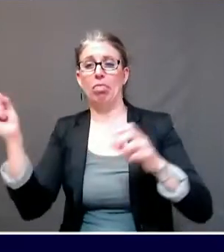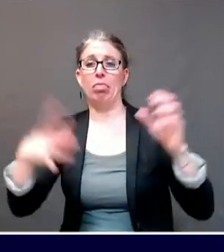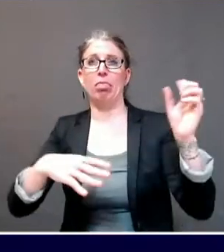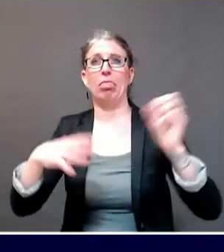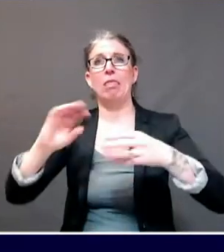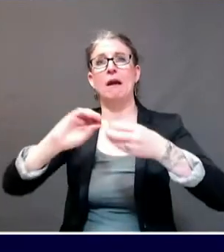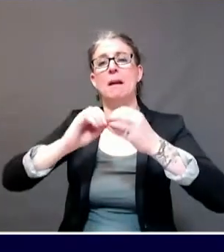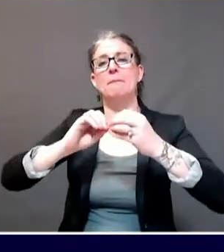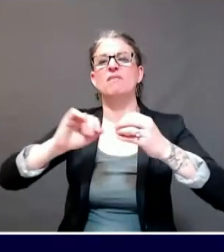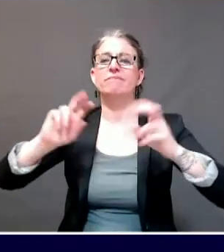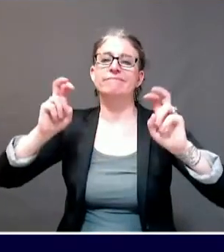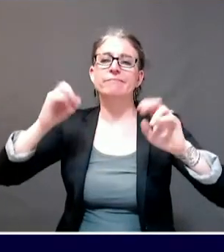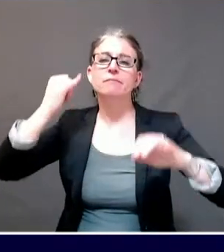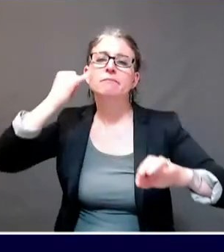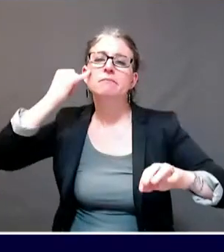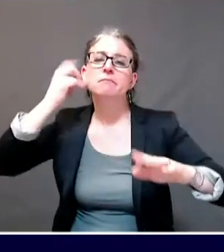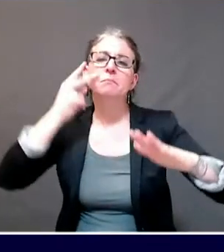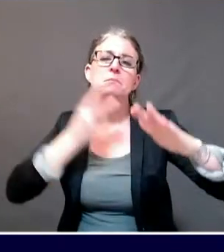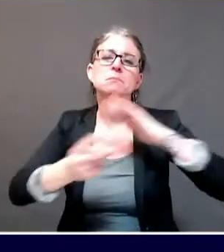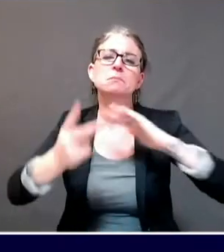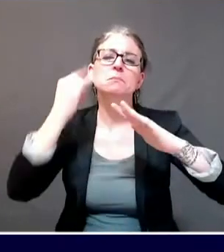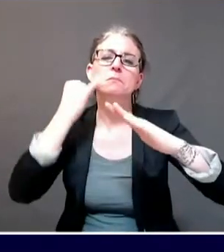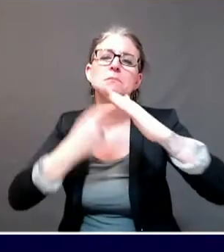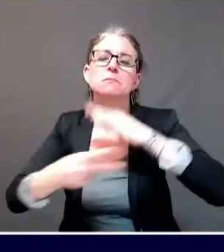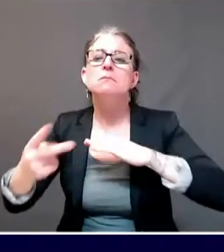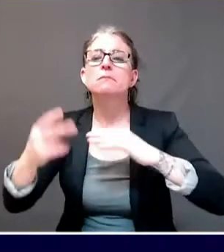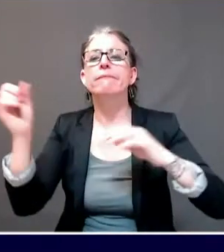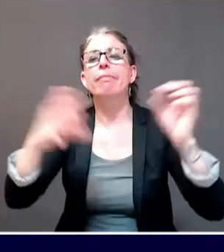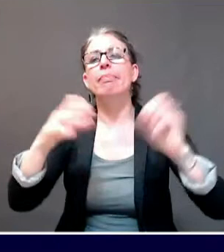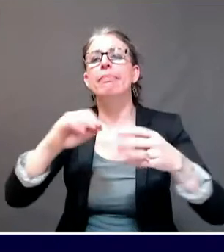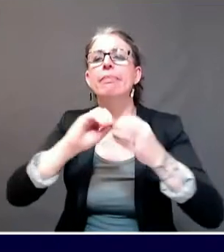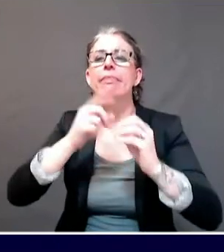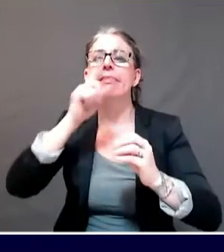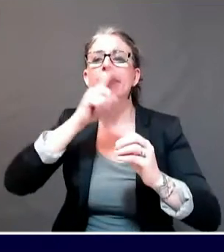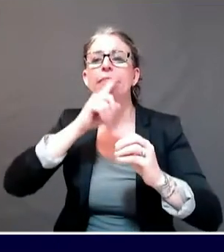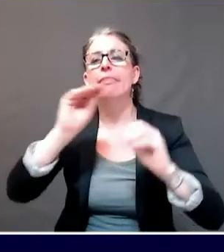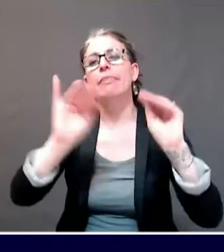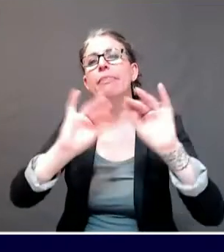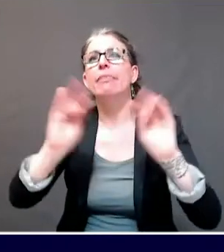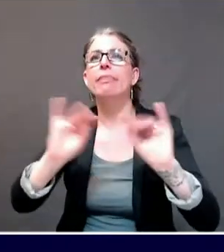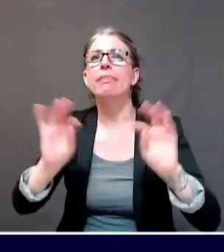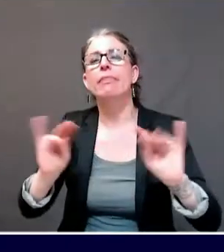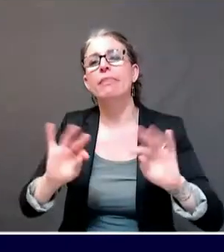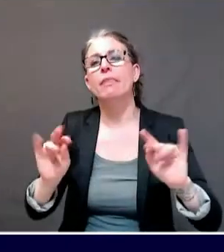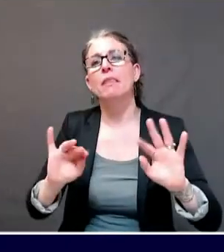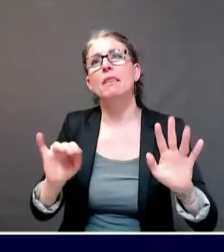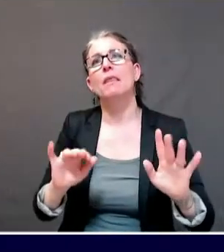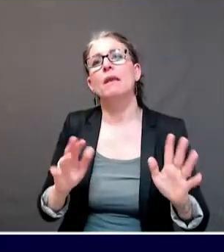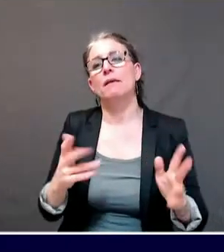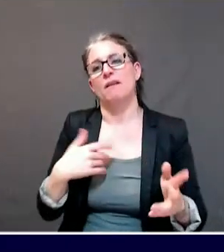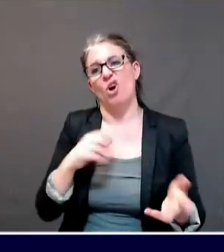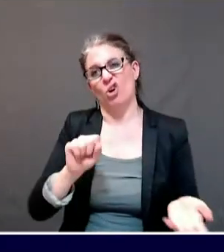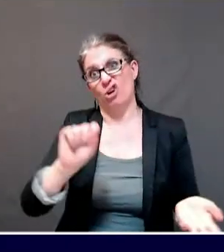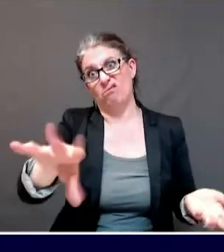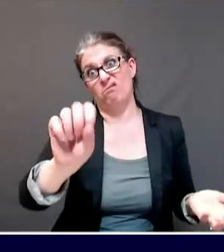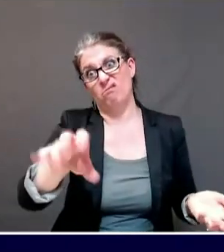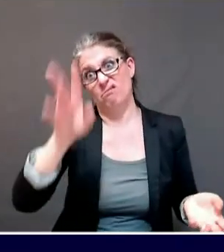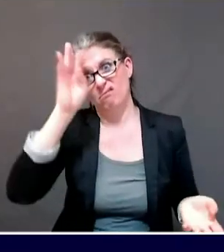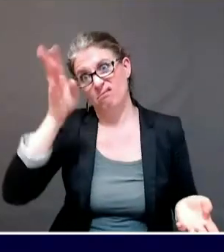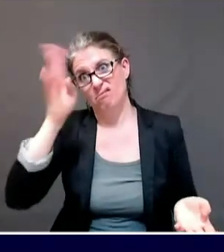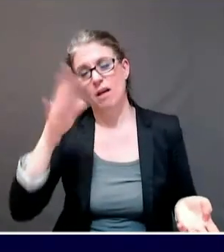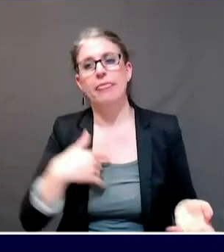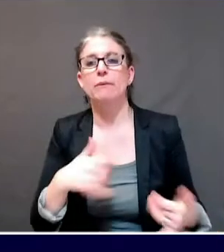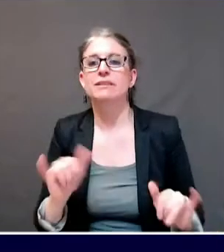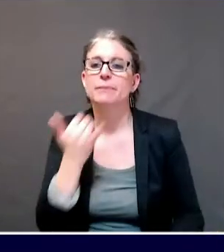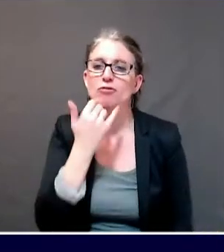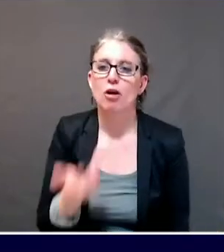I'm not going to read off a litany of numbers because, boy, that's not a good way to answer this question. Let me say this, Joe.